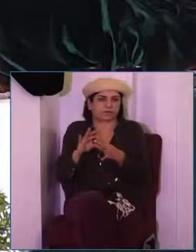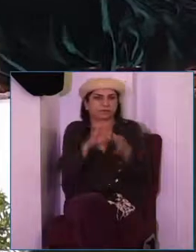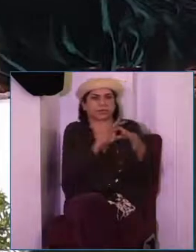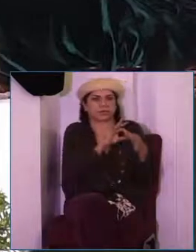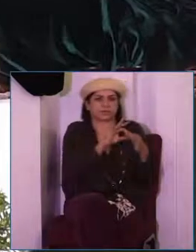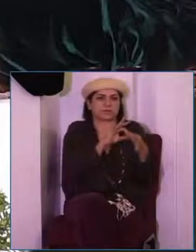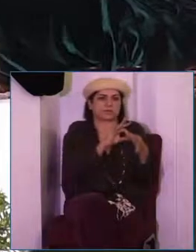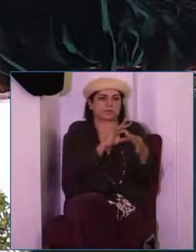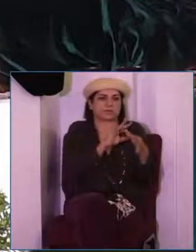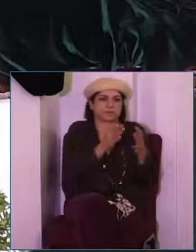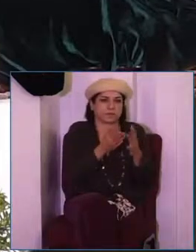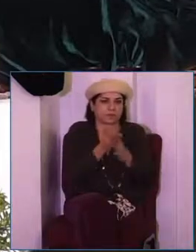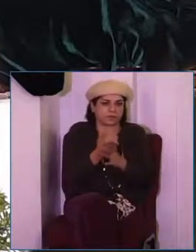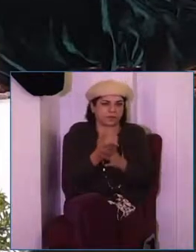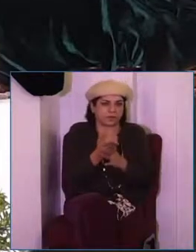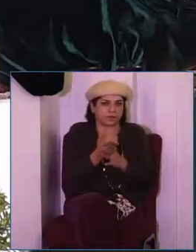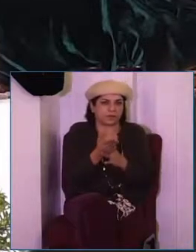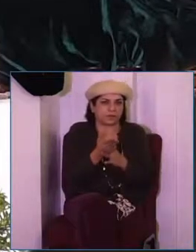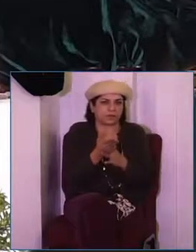community.